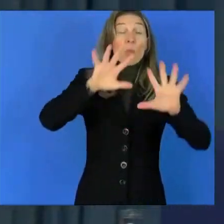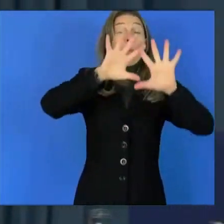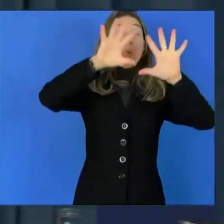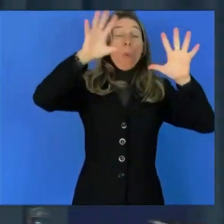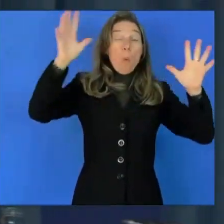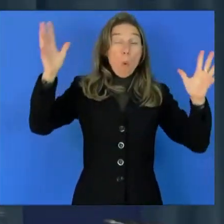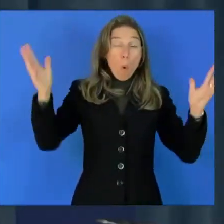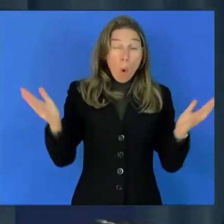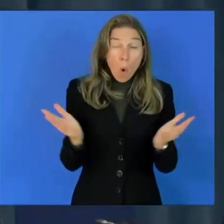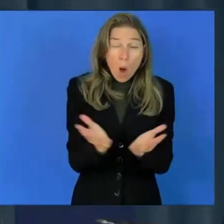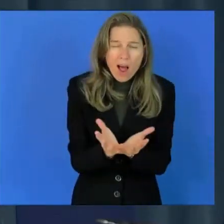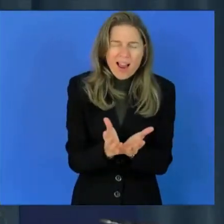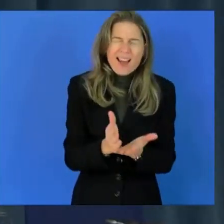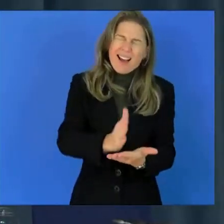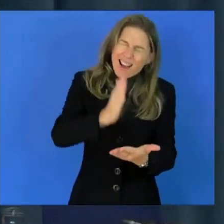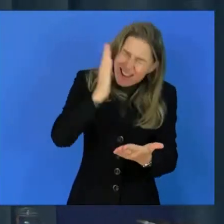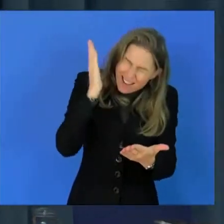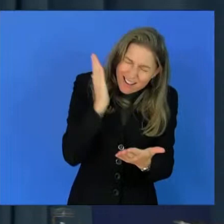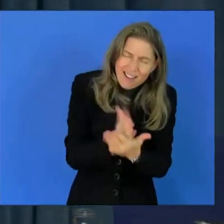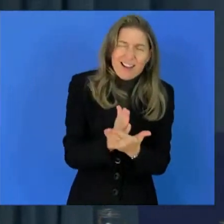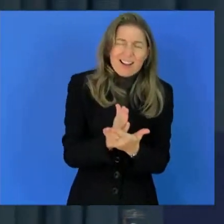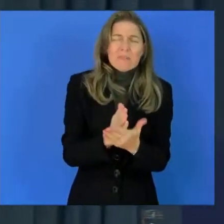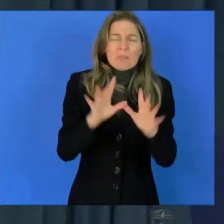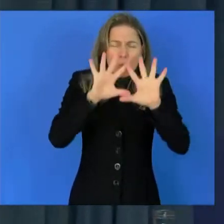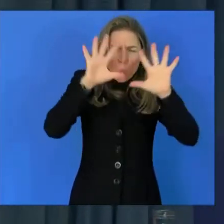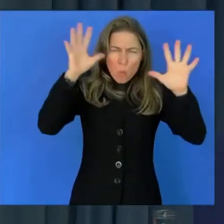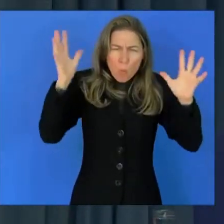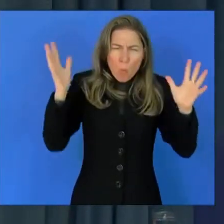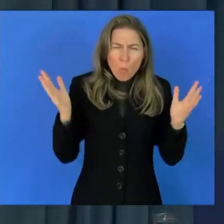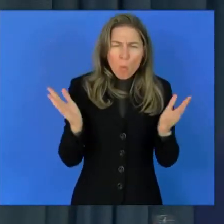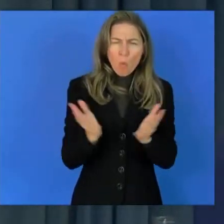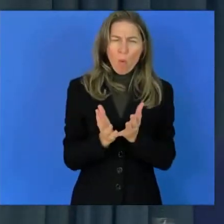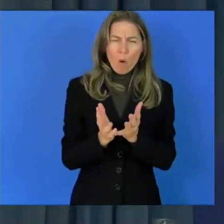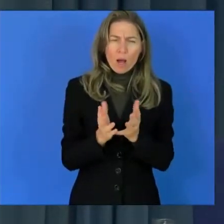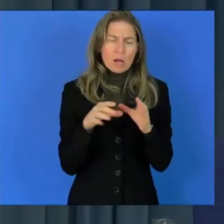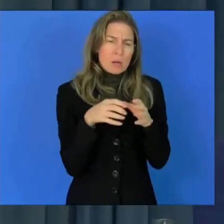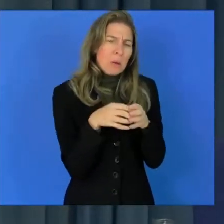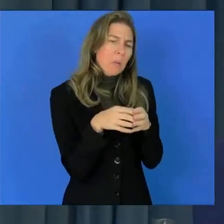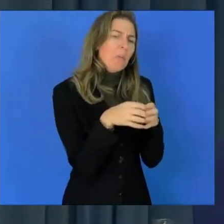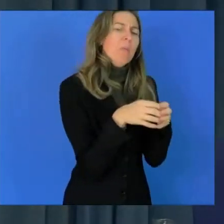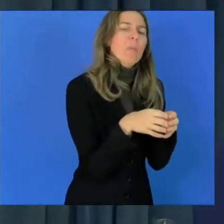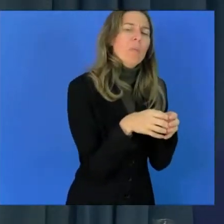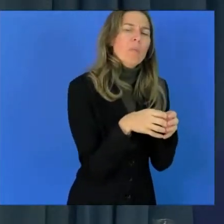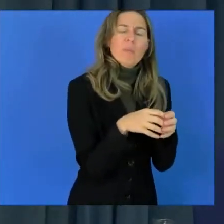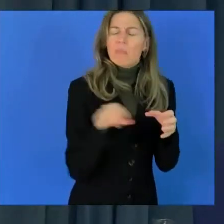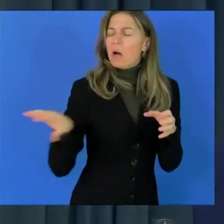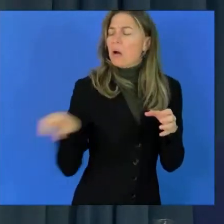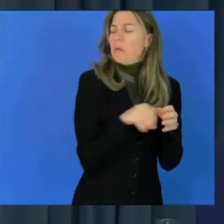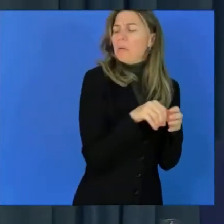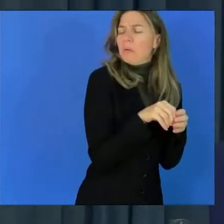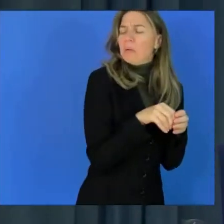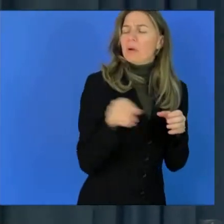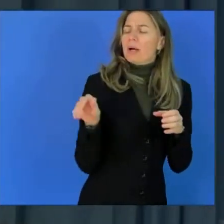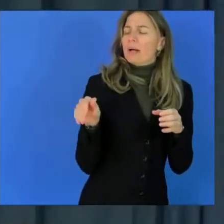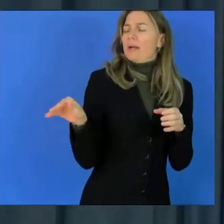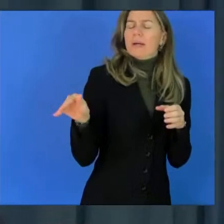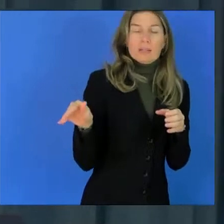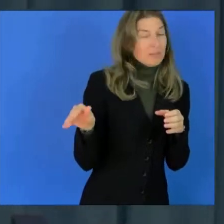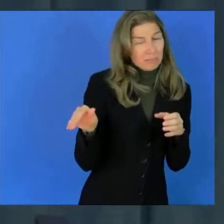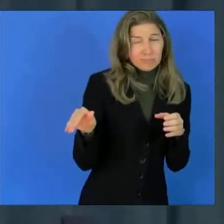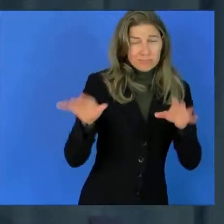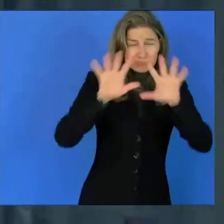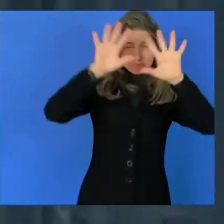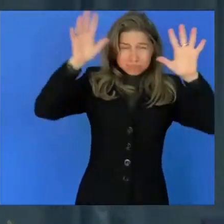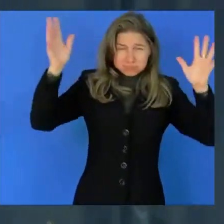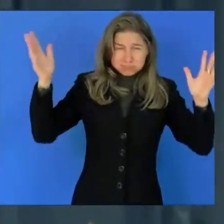bit for you takes away a little bit from me. We are not defined by one part of our humanity, but